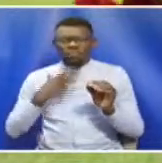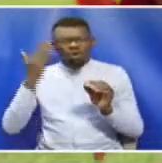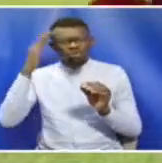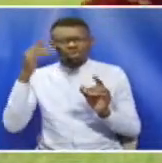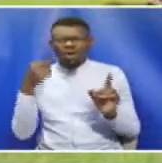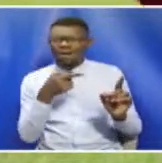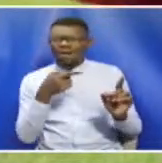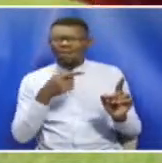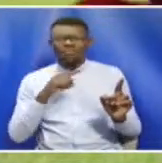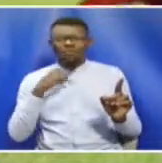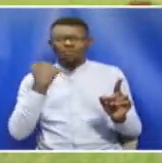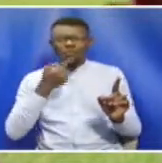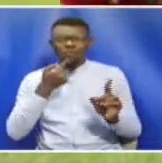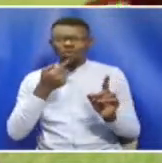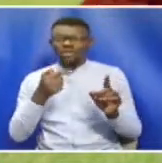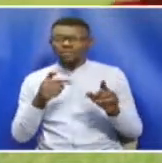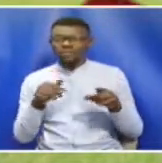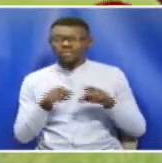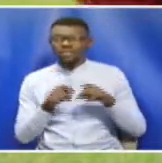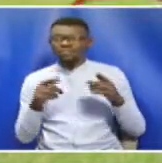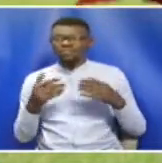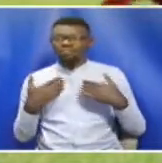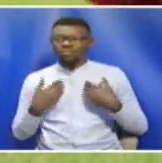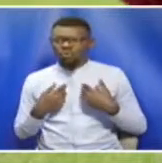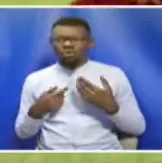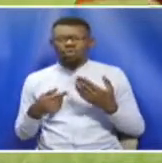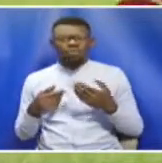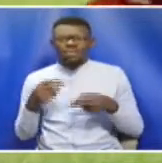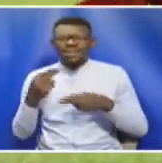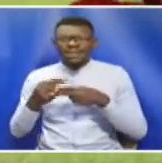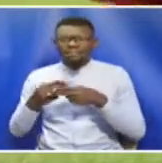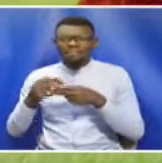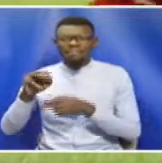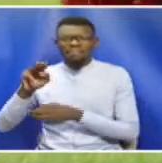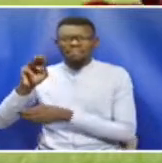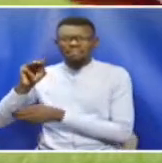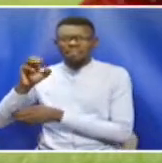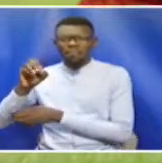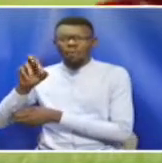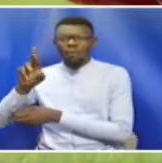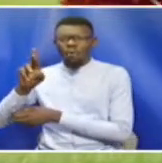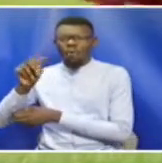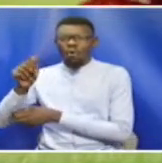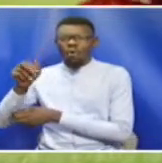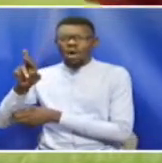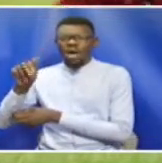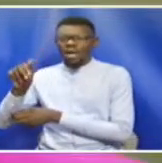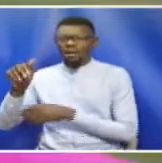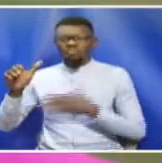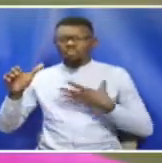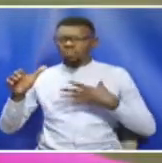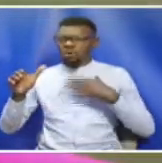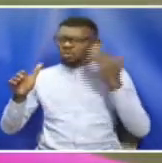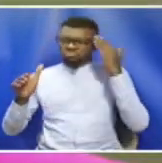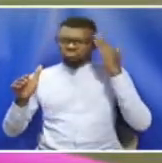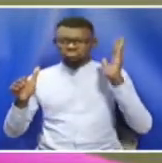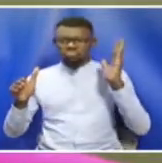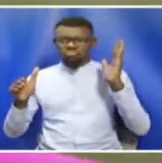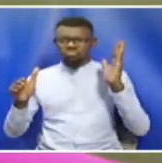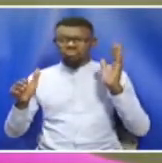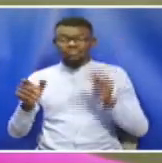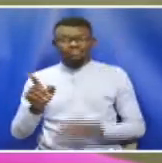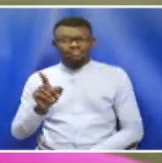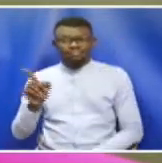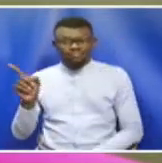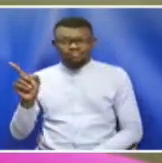Because even right now, when you ask many people who are called George Morara how they came by that name, George Morara, they are not able to explain that. Sandy